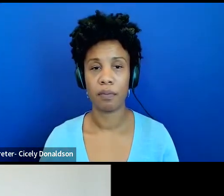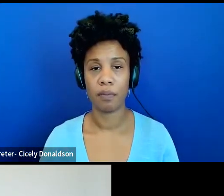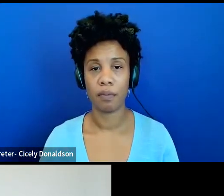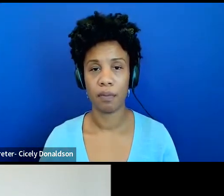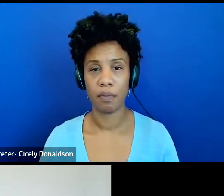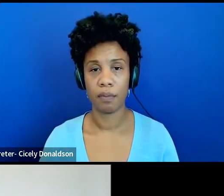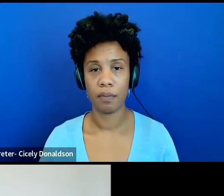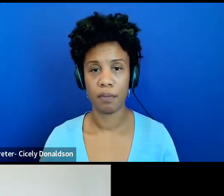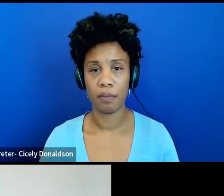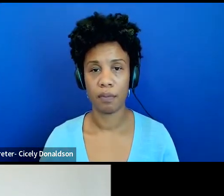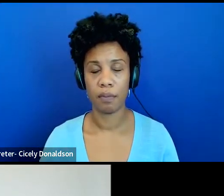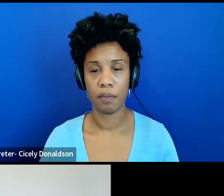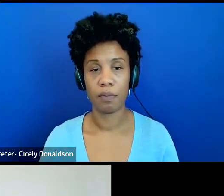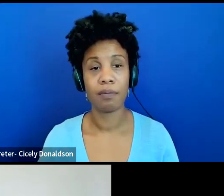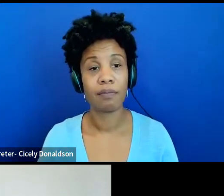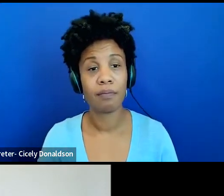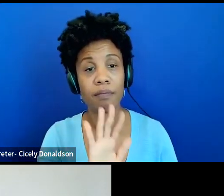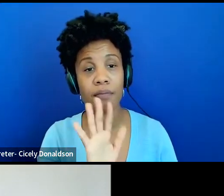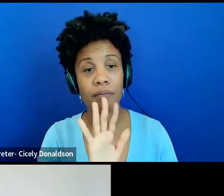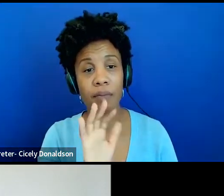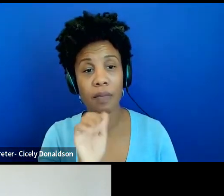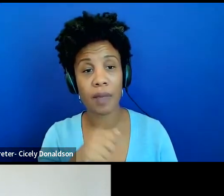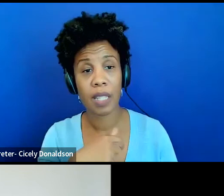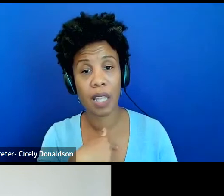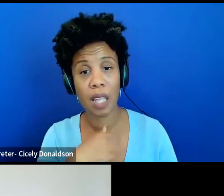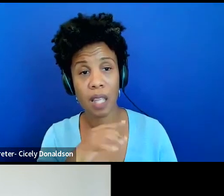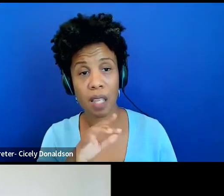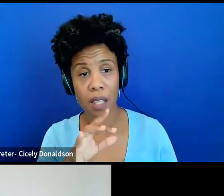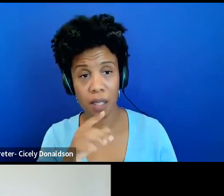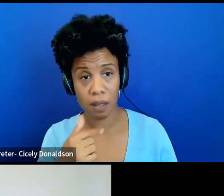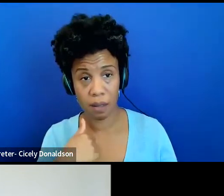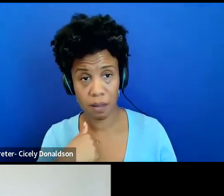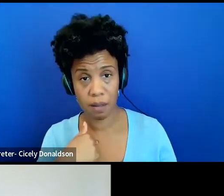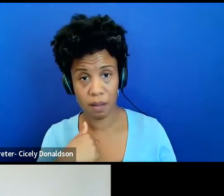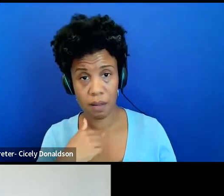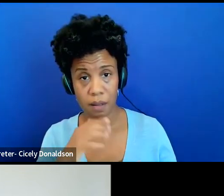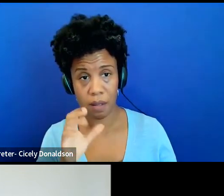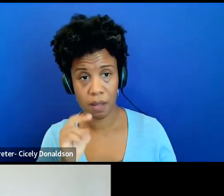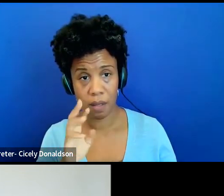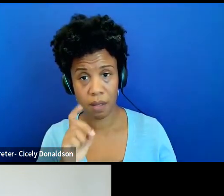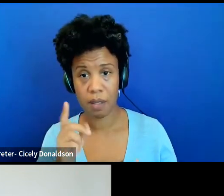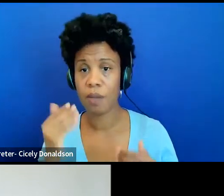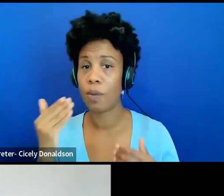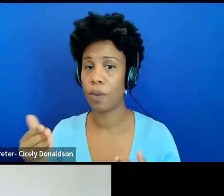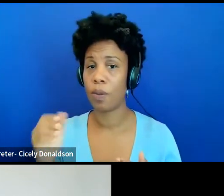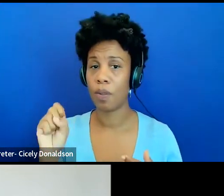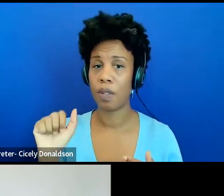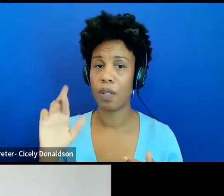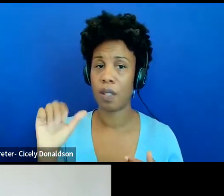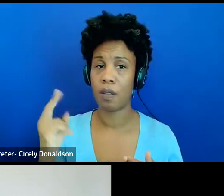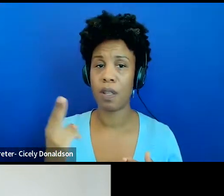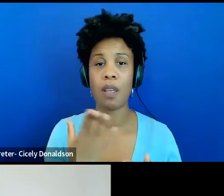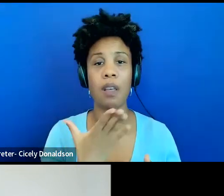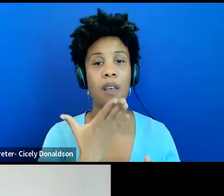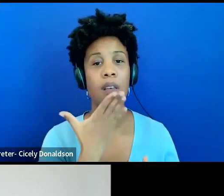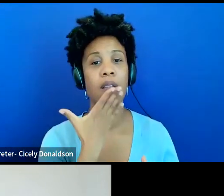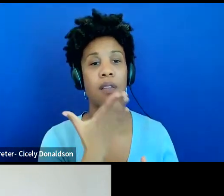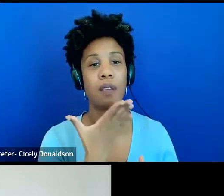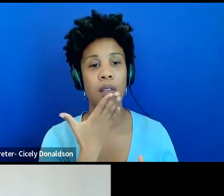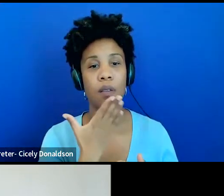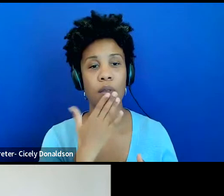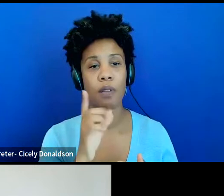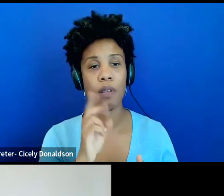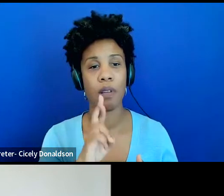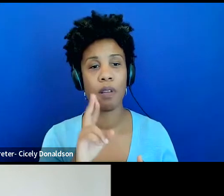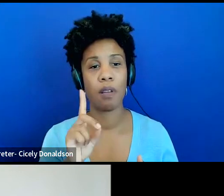Thanks. Go ahead. May I please, Conrad? Yes. Go ahead, Sarah. Thank you very much, Dr. Davis,